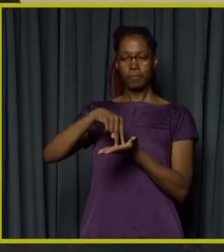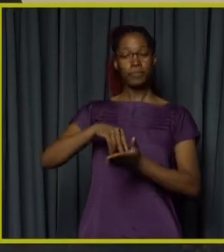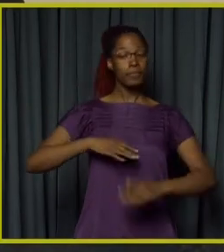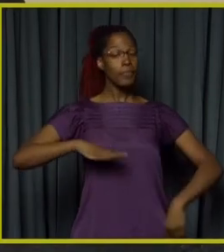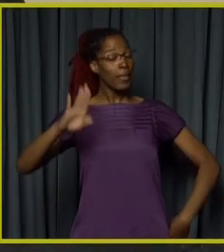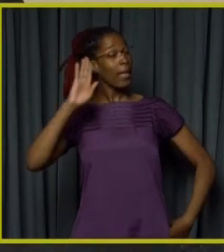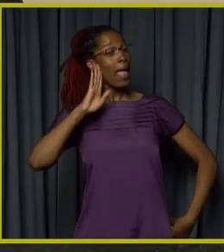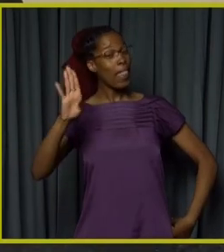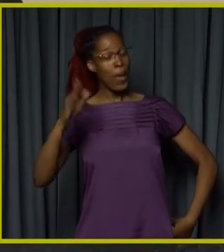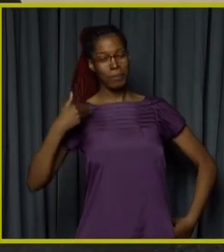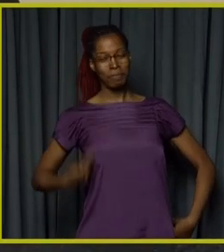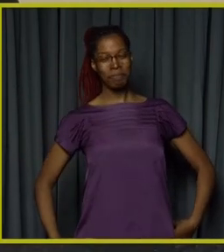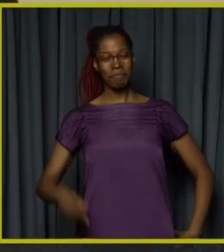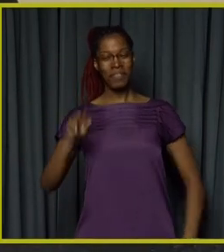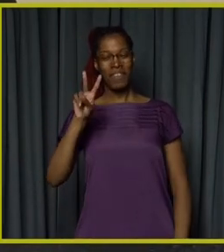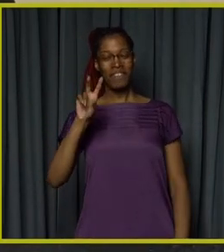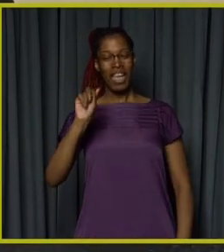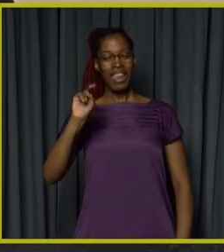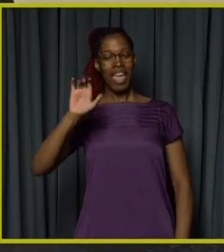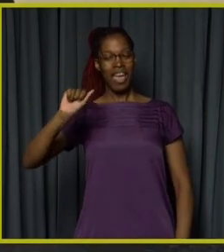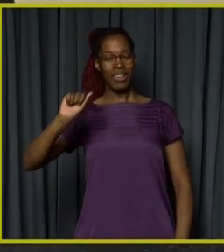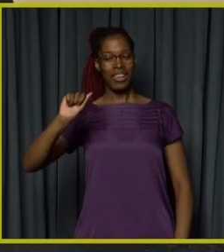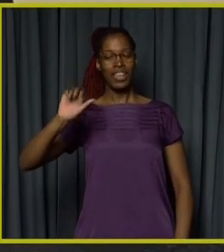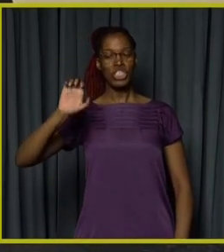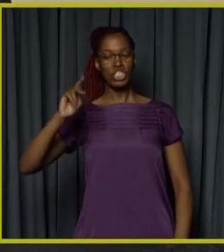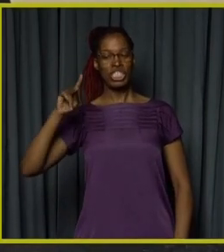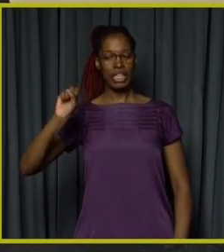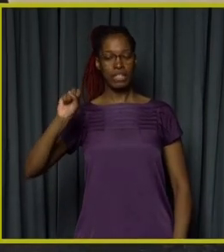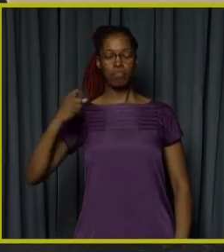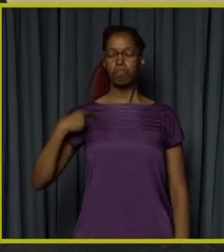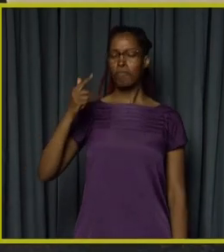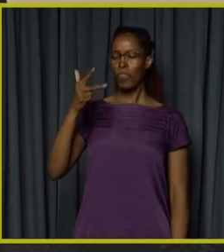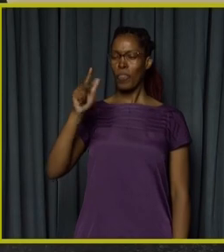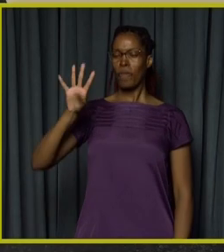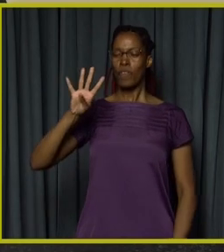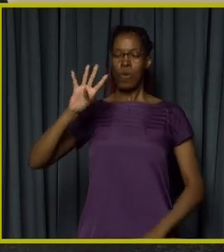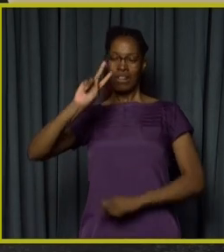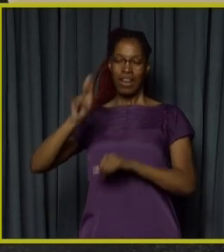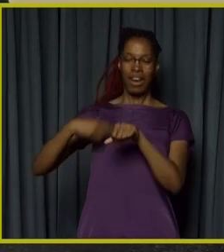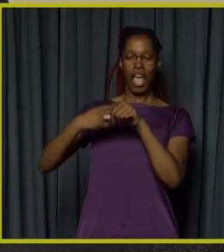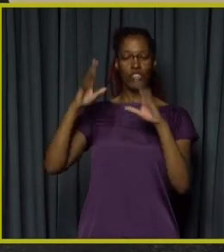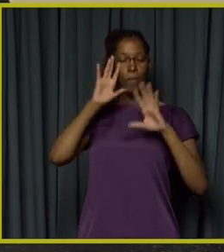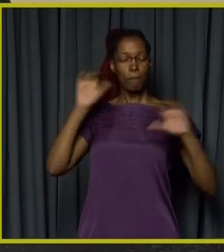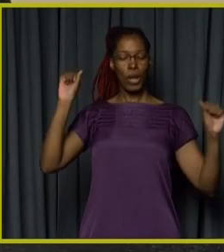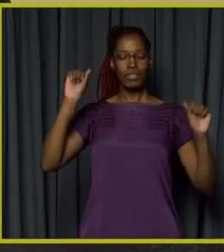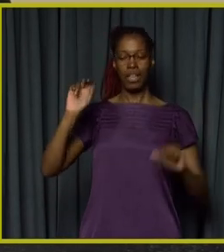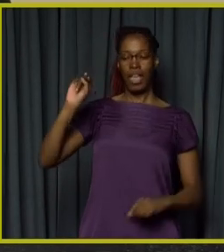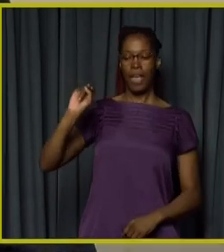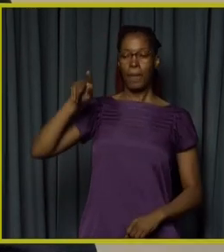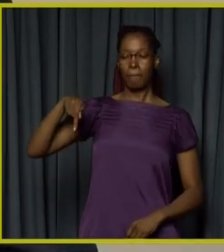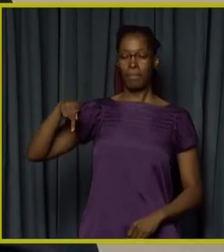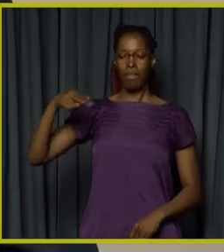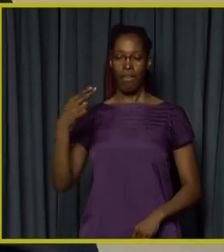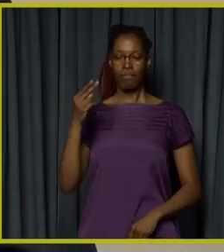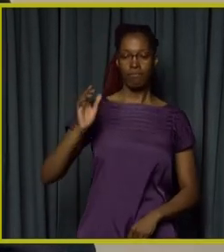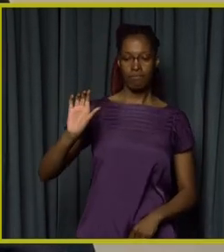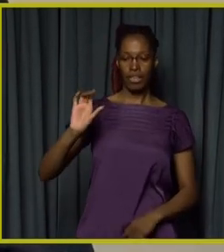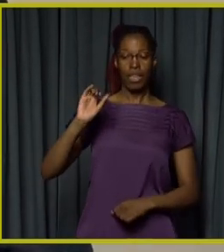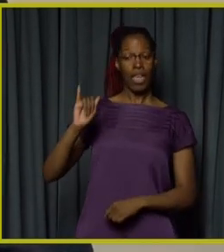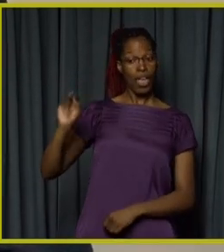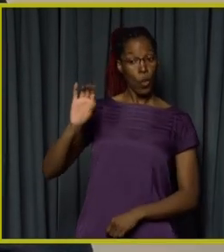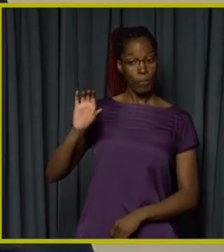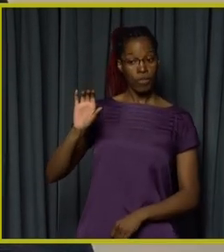Hello. My name is Vanetta Cheeks Reeder. I'm the 34th National President of the National Panhellenic Council